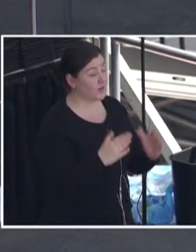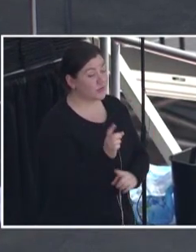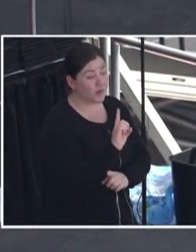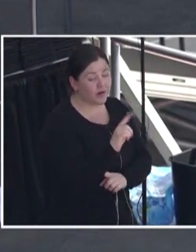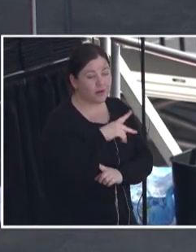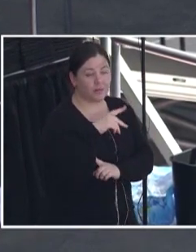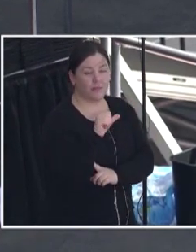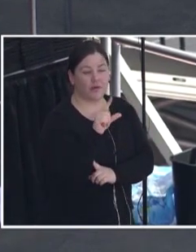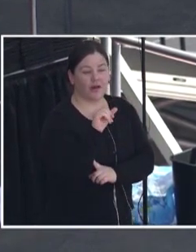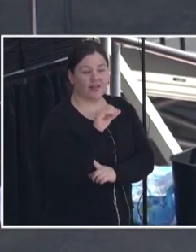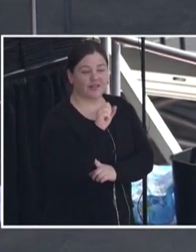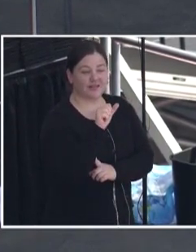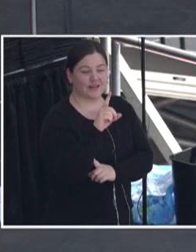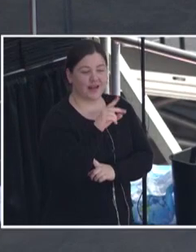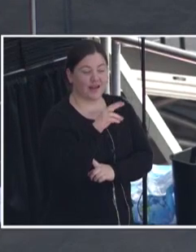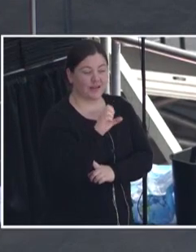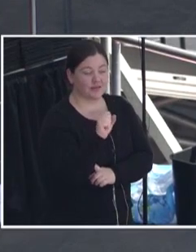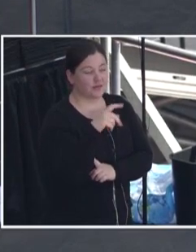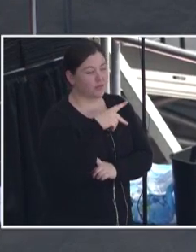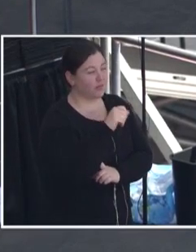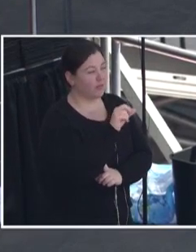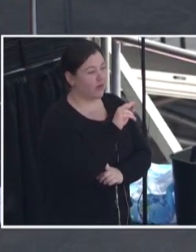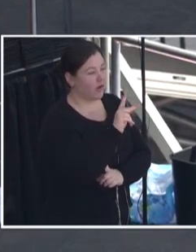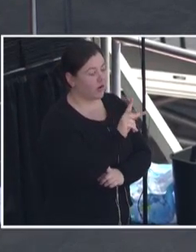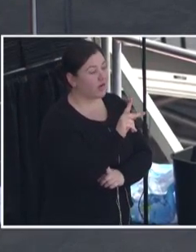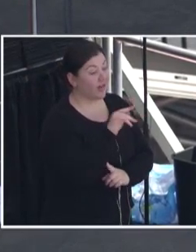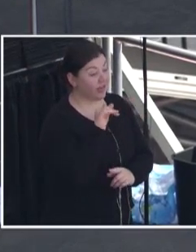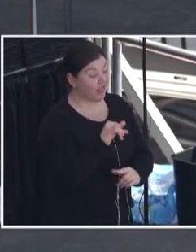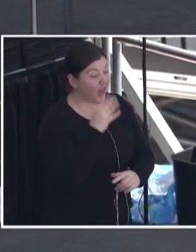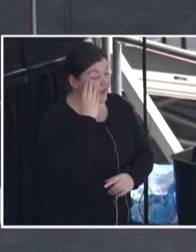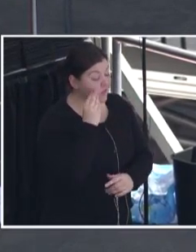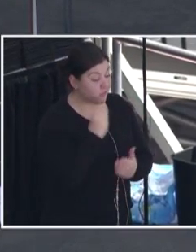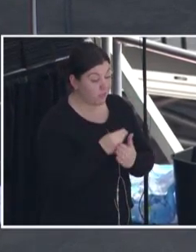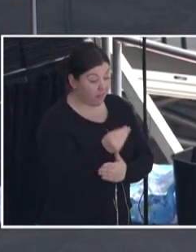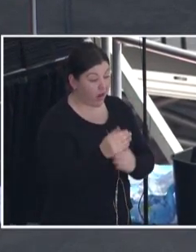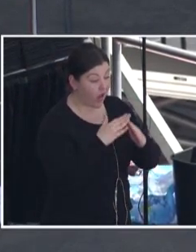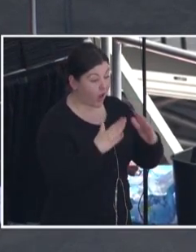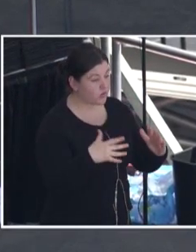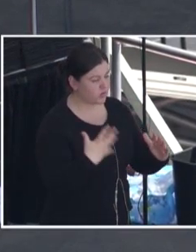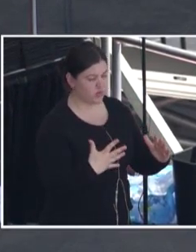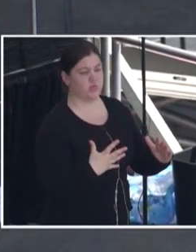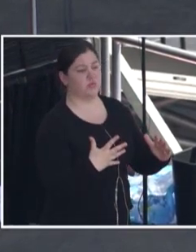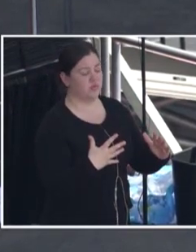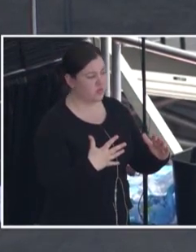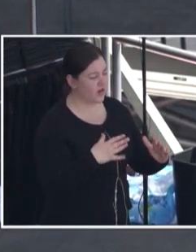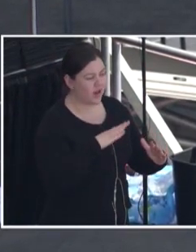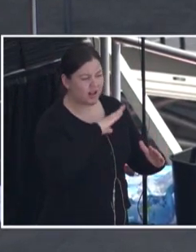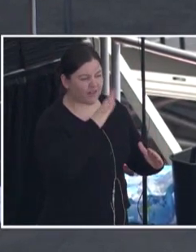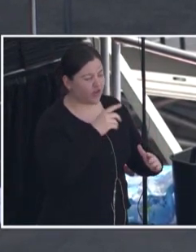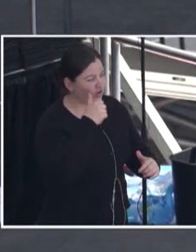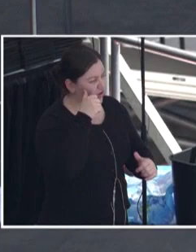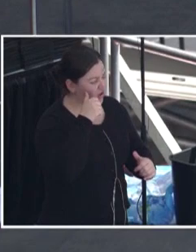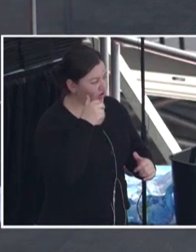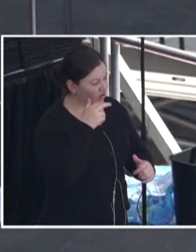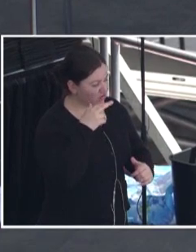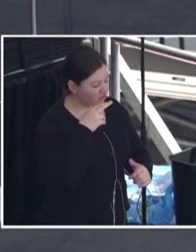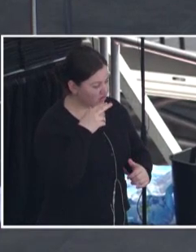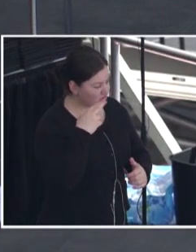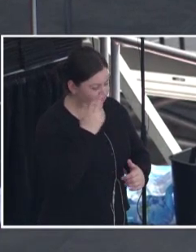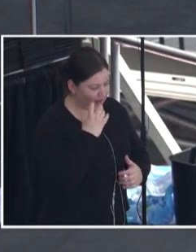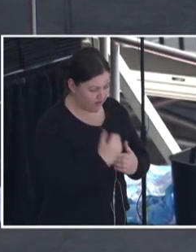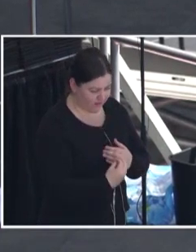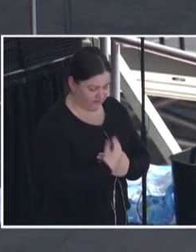I never realized how much that would change my life. I wanted to get involved in my new